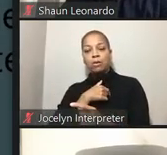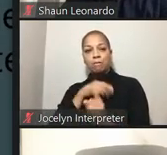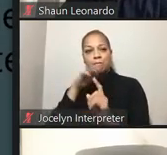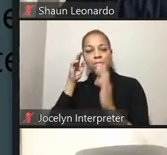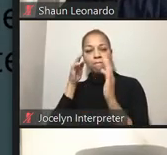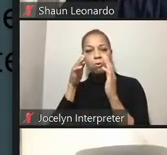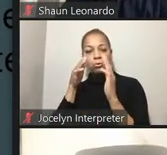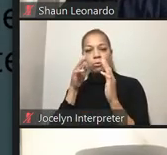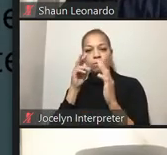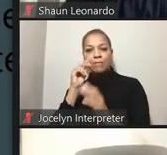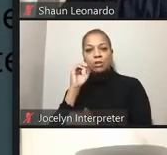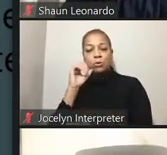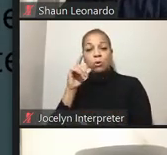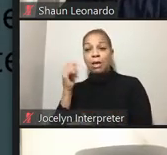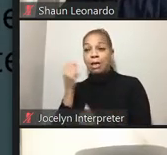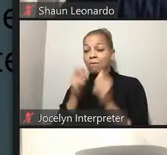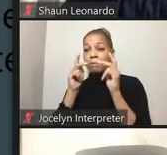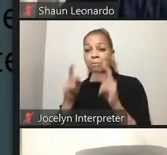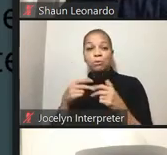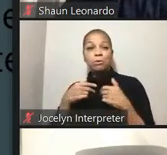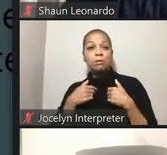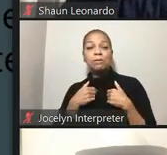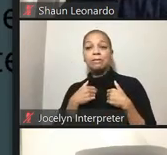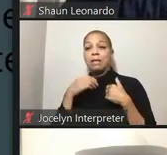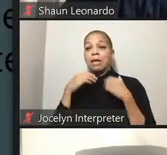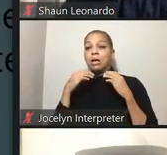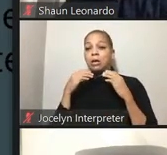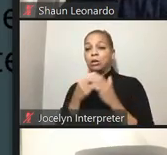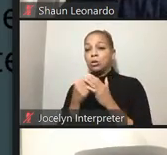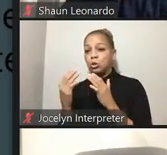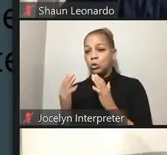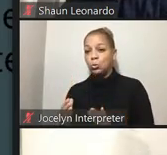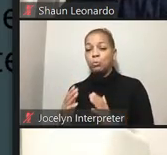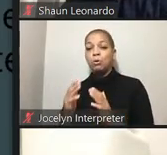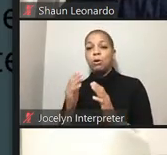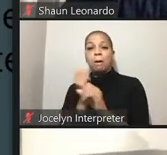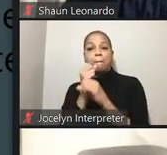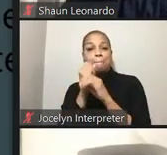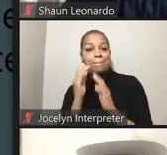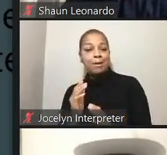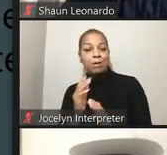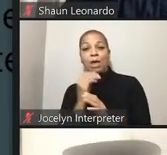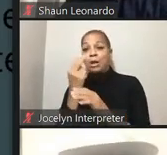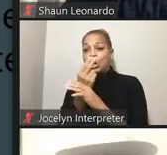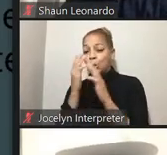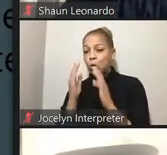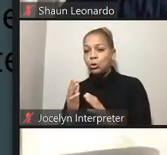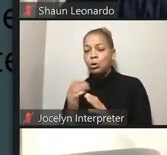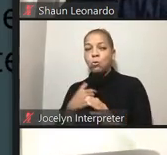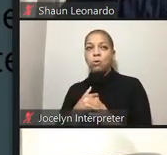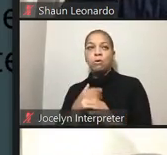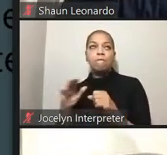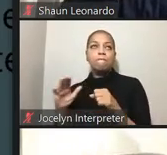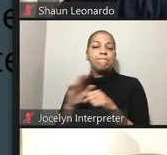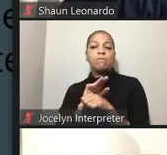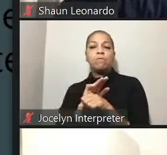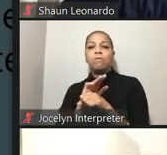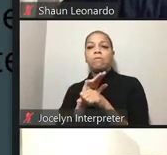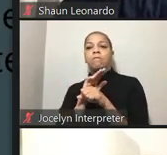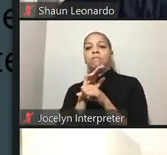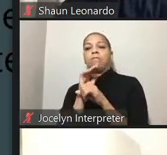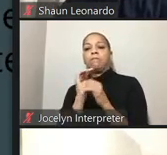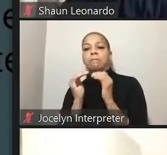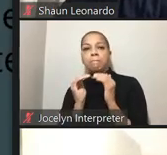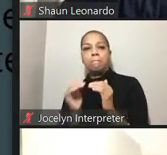media consumer, a media maker, and a user. We are saturated with repetitive narratives that render